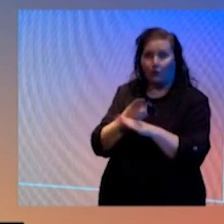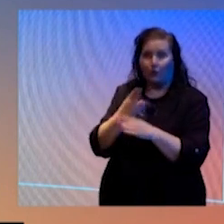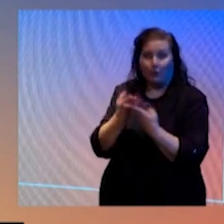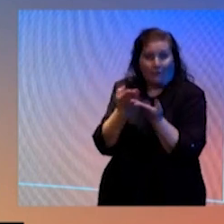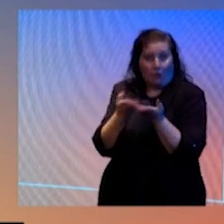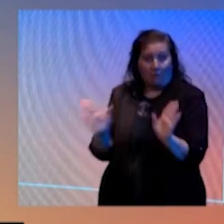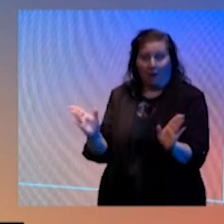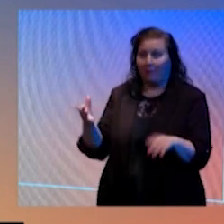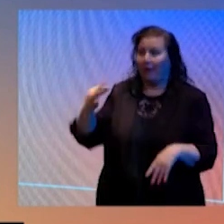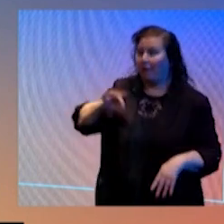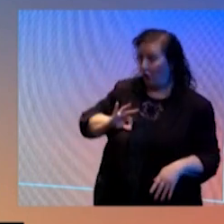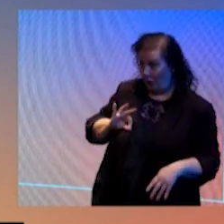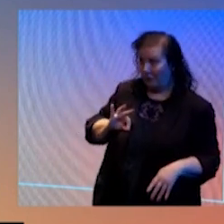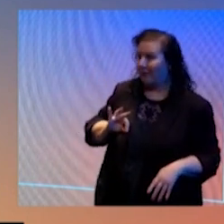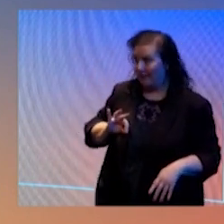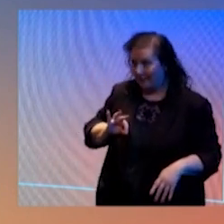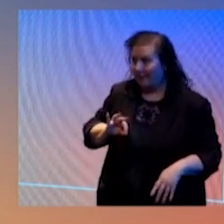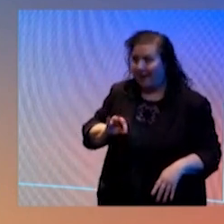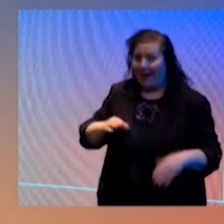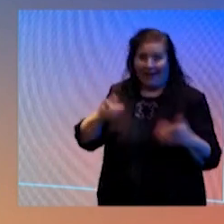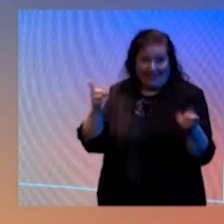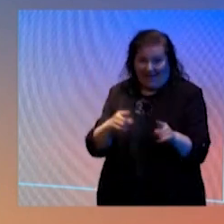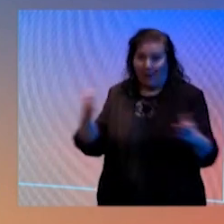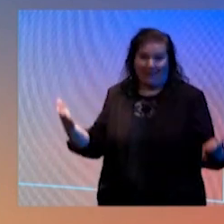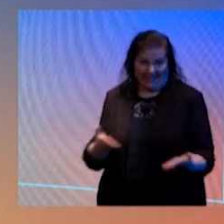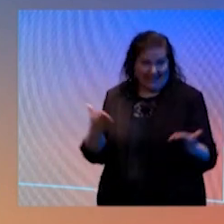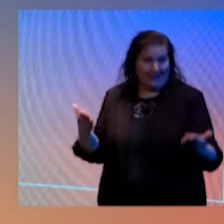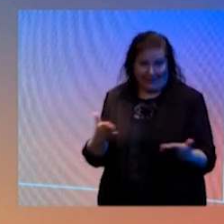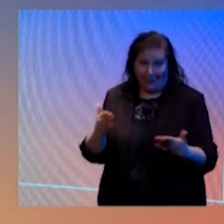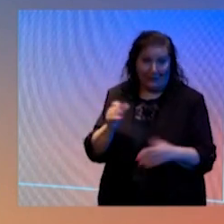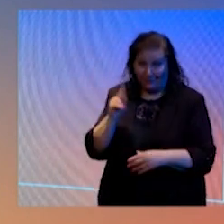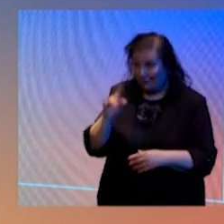good. And we're doing it right here at a SUNY institution.